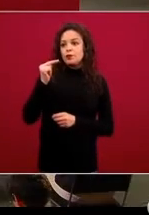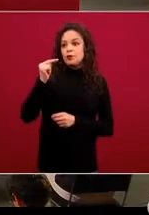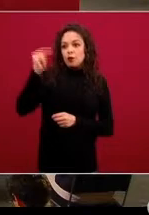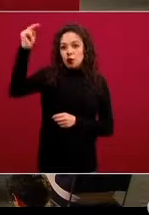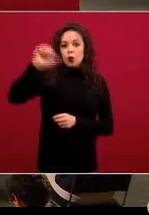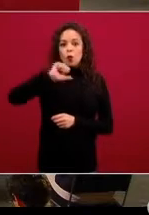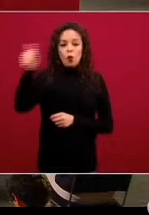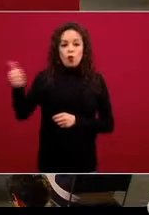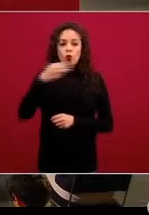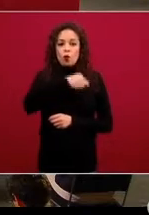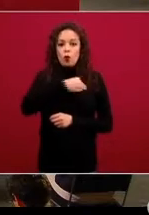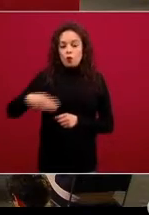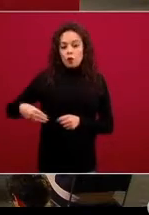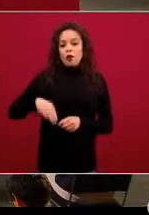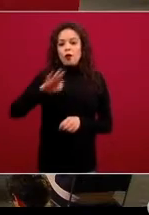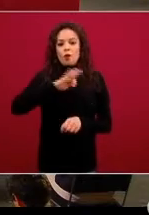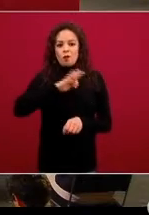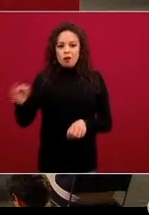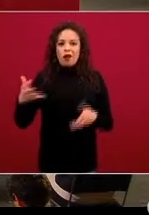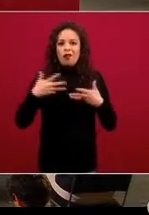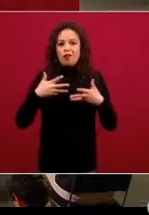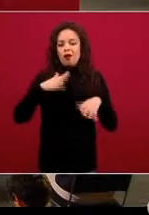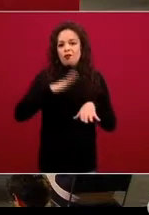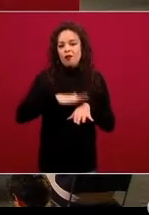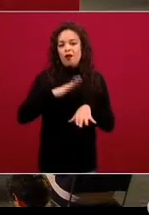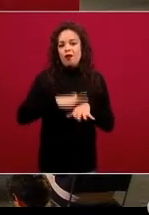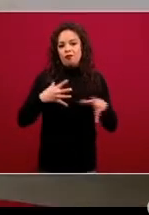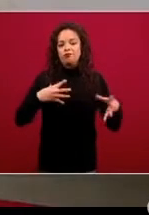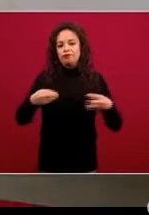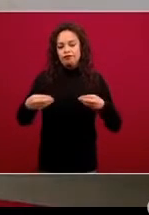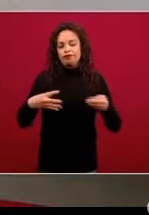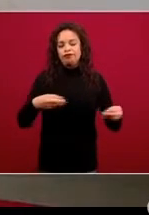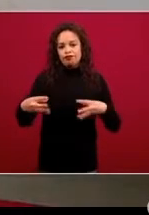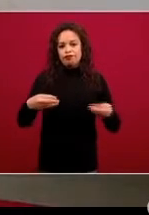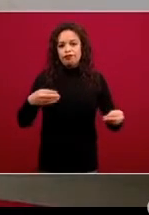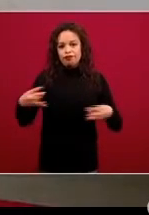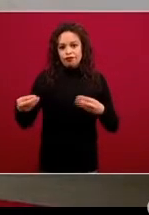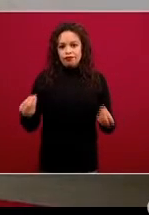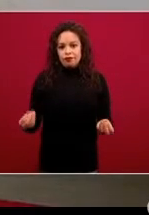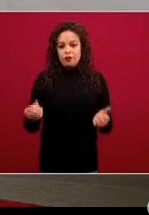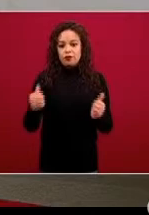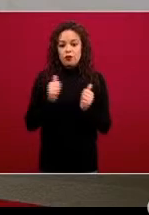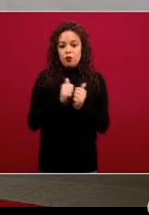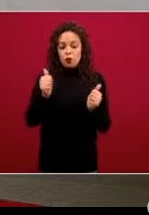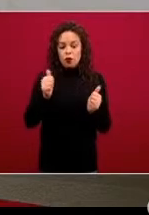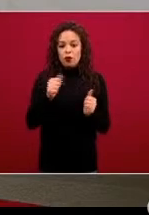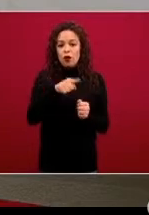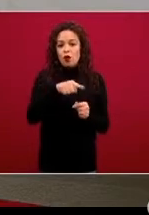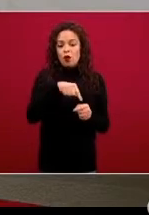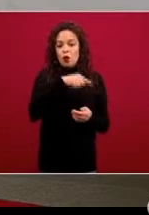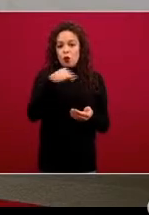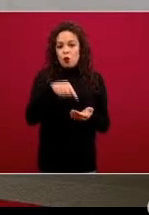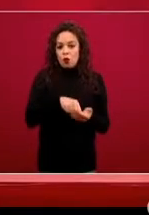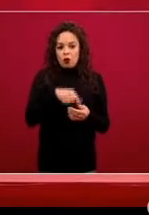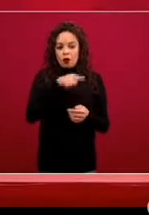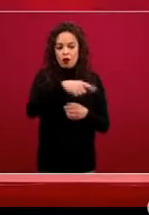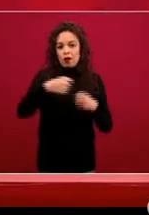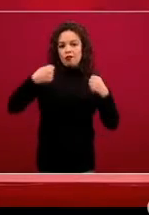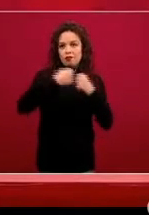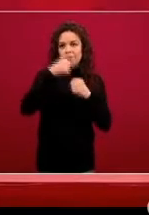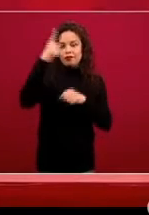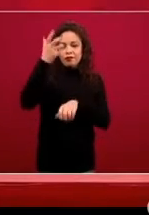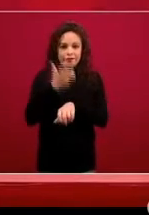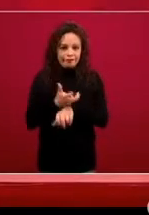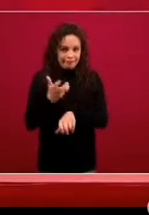of other municipalities in the north, they have a high rate of activity